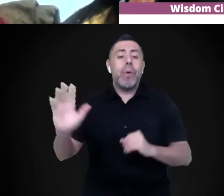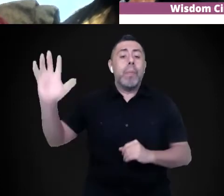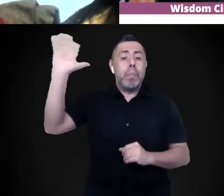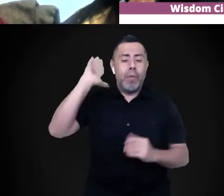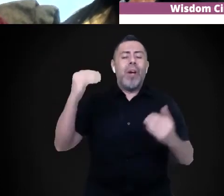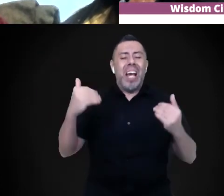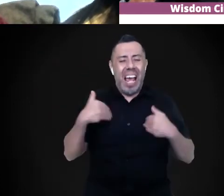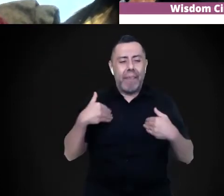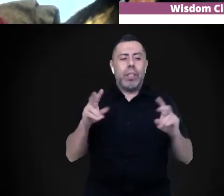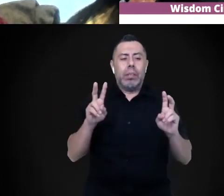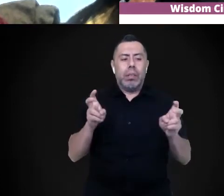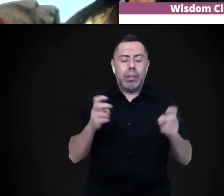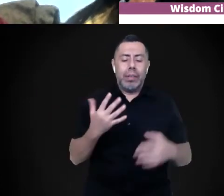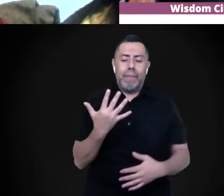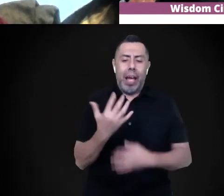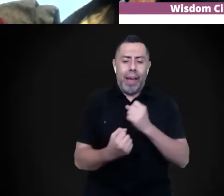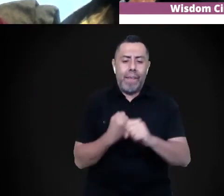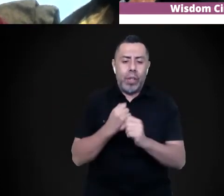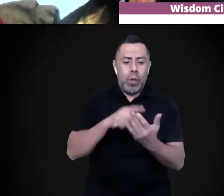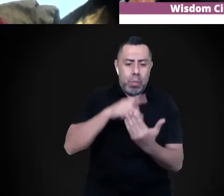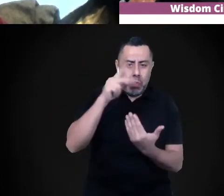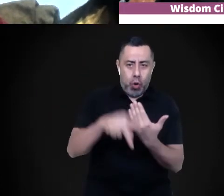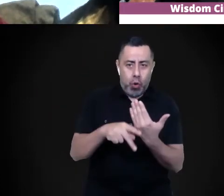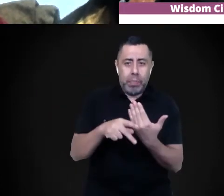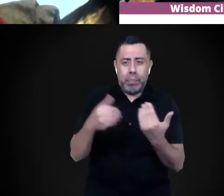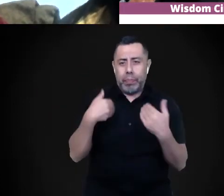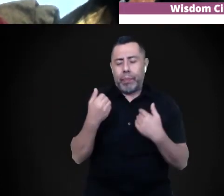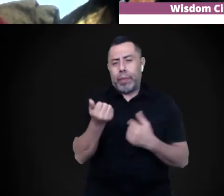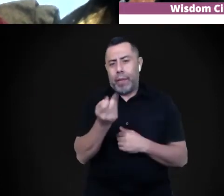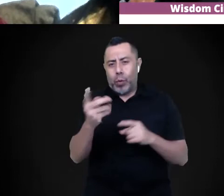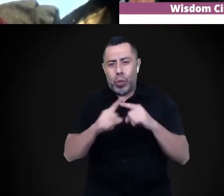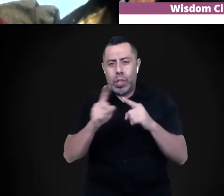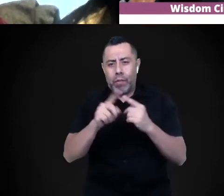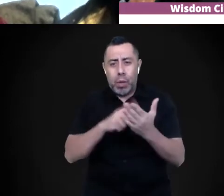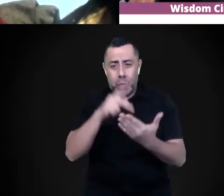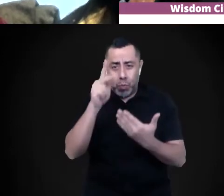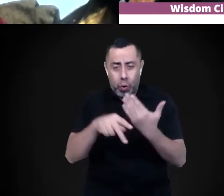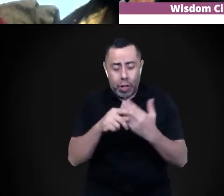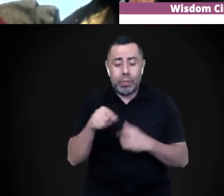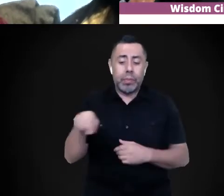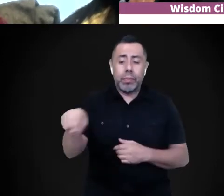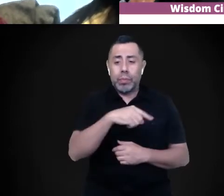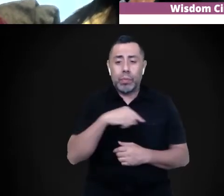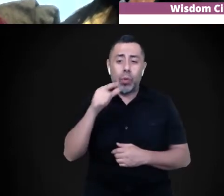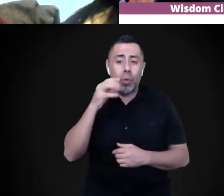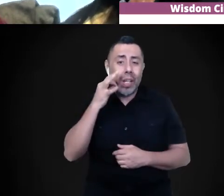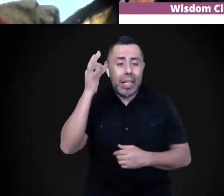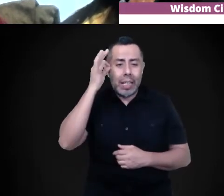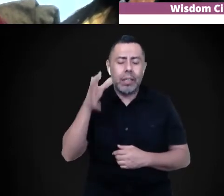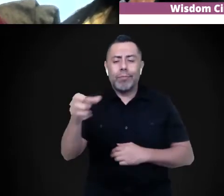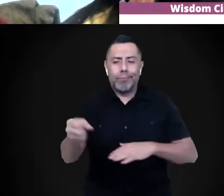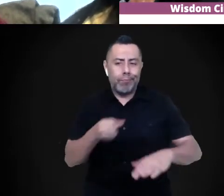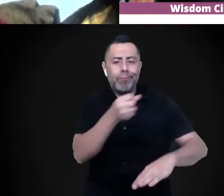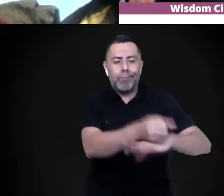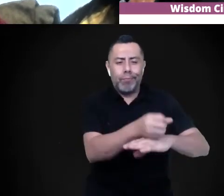multiple programs that they would place the Indian students in. And my mom so happened to